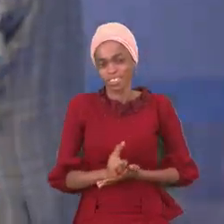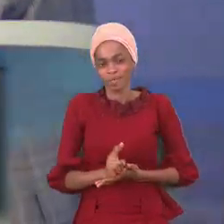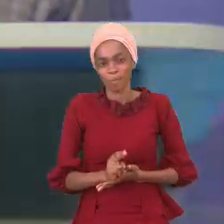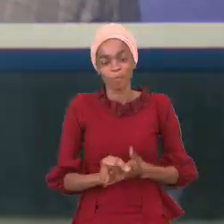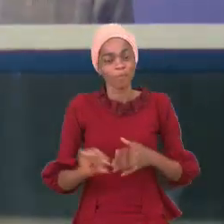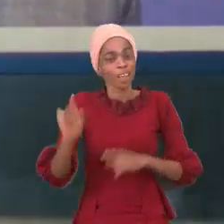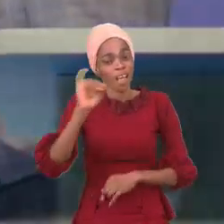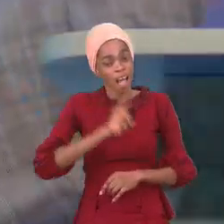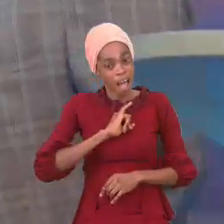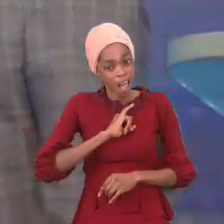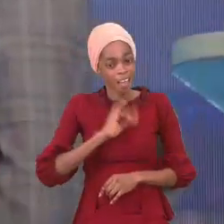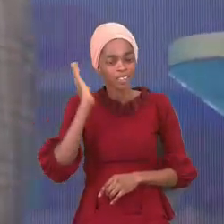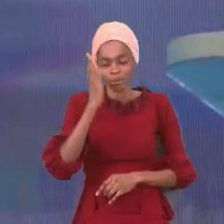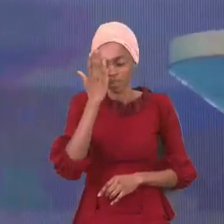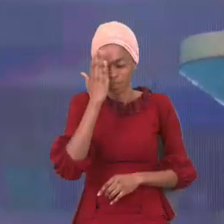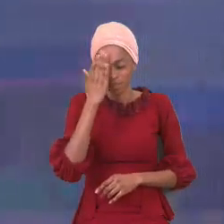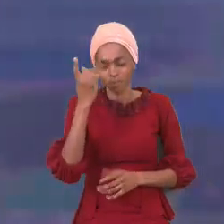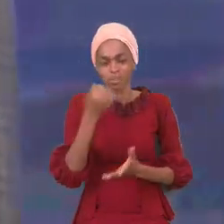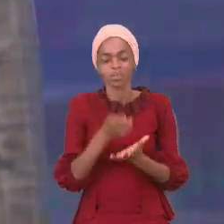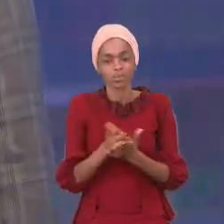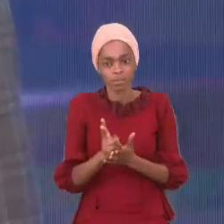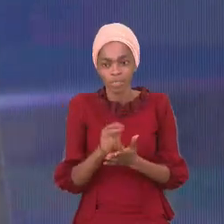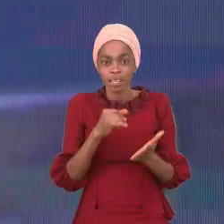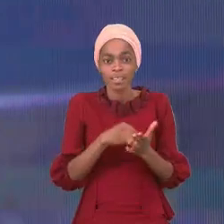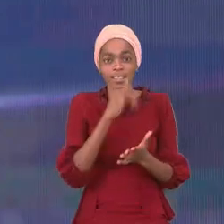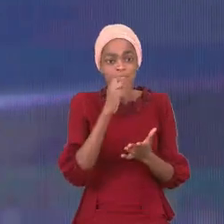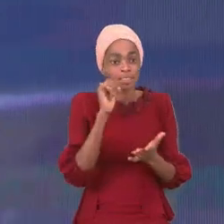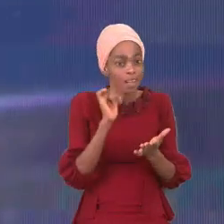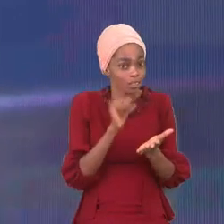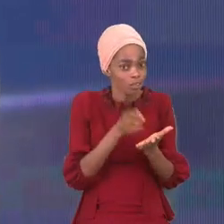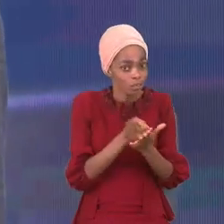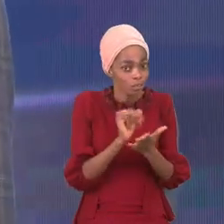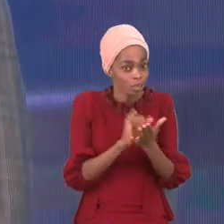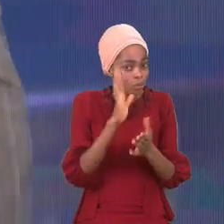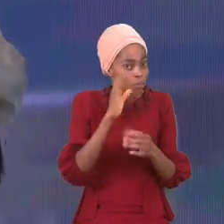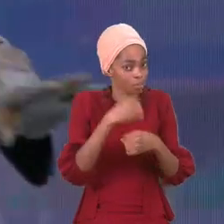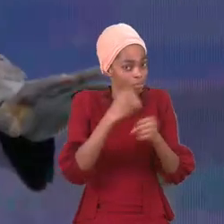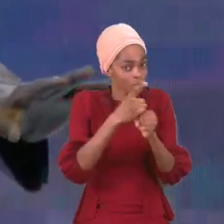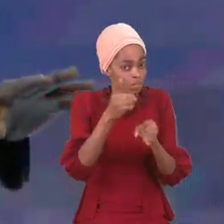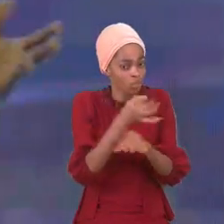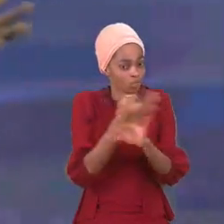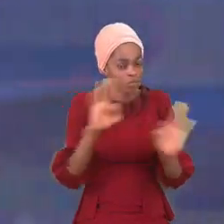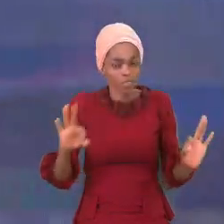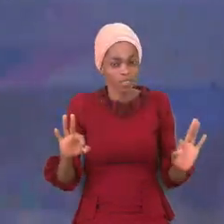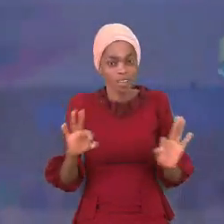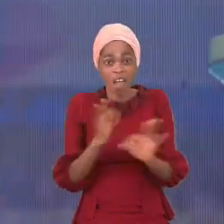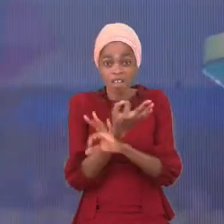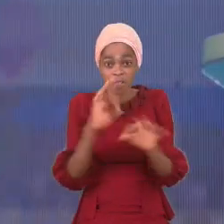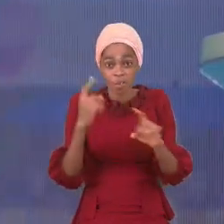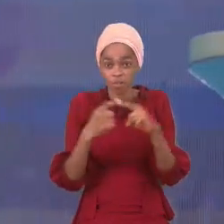I will know the truth. It's the truth that sets you free. Free from